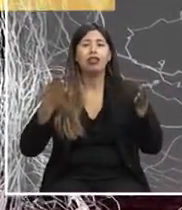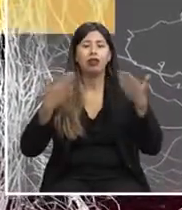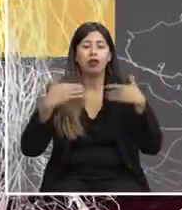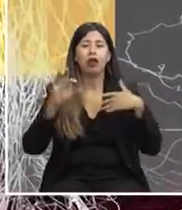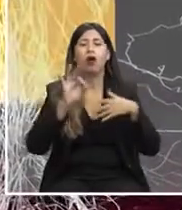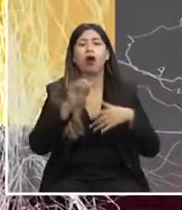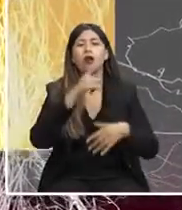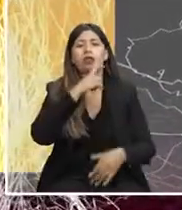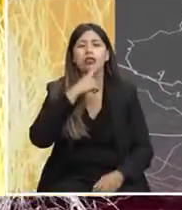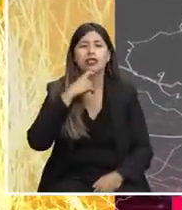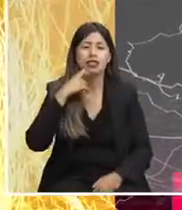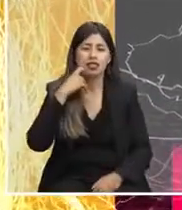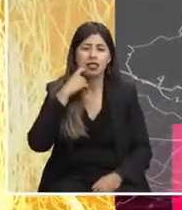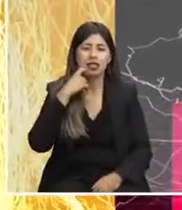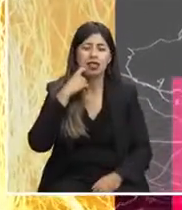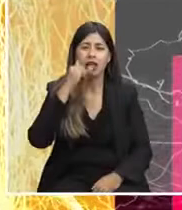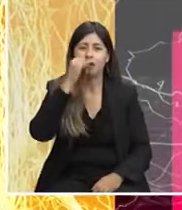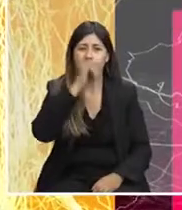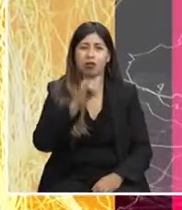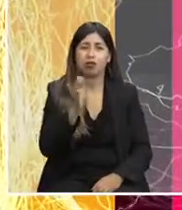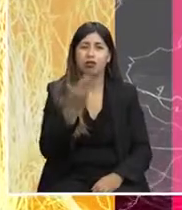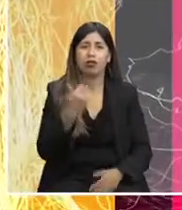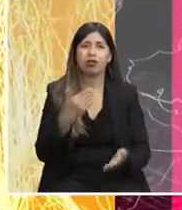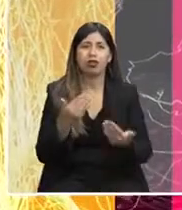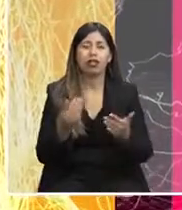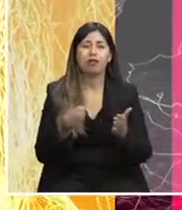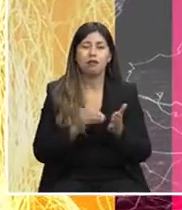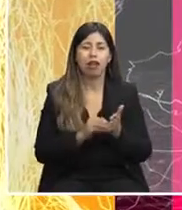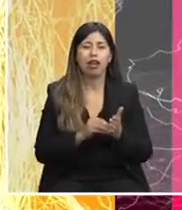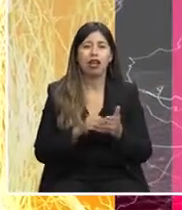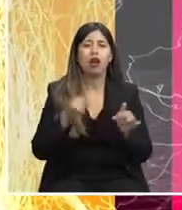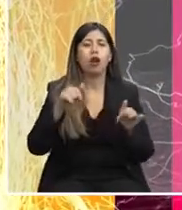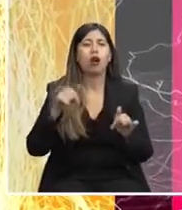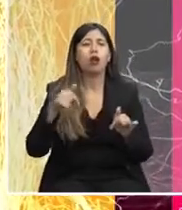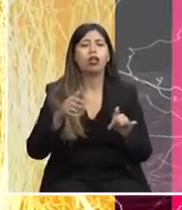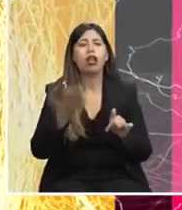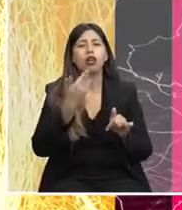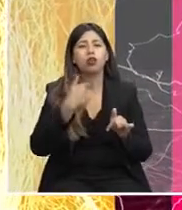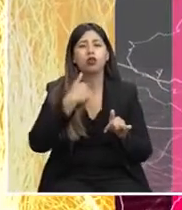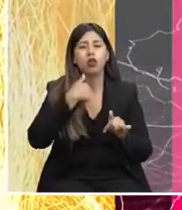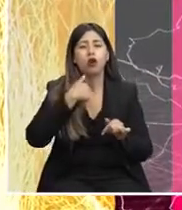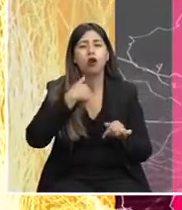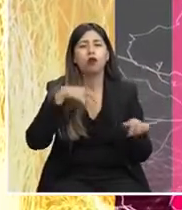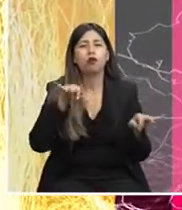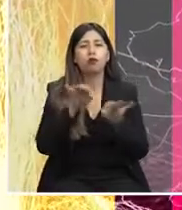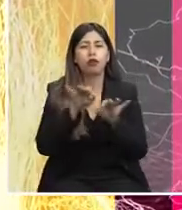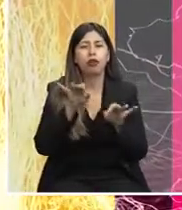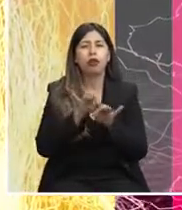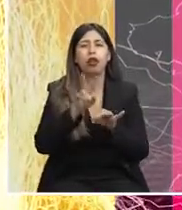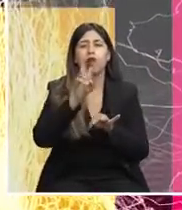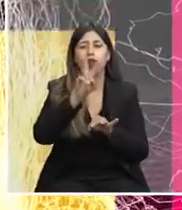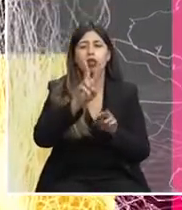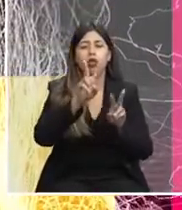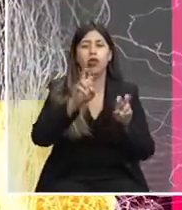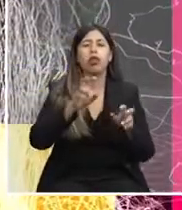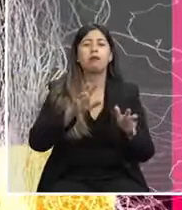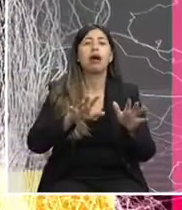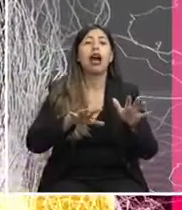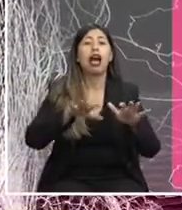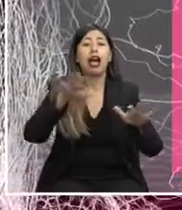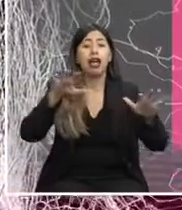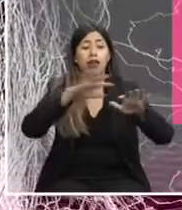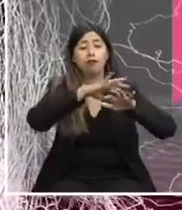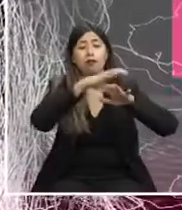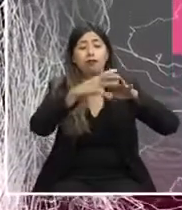Today, I'm going to talk about two particular glacier regions in the Andes from some research projects I've been doing over the last 5 years with